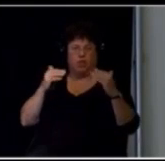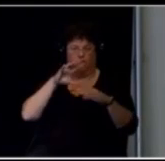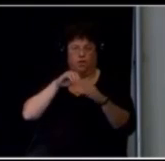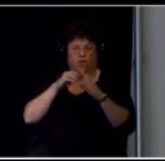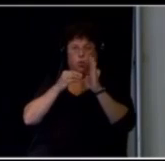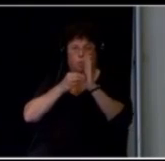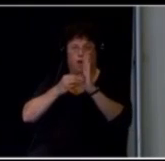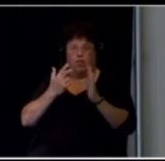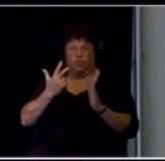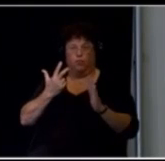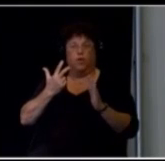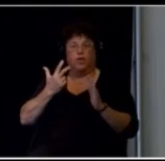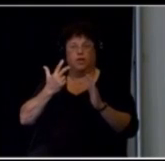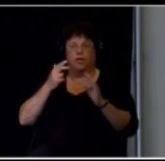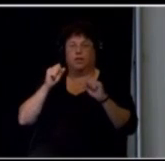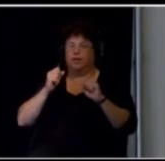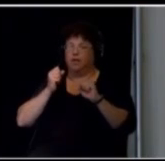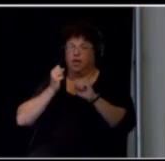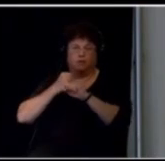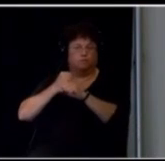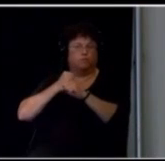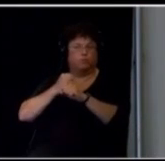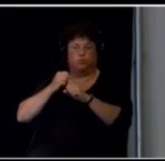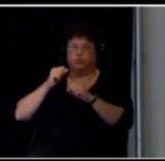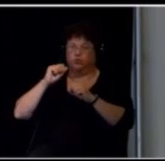Model 3. So we can produce